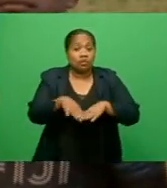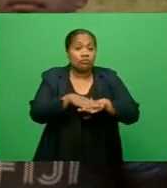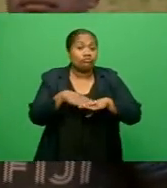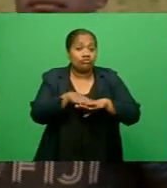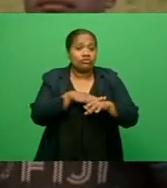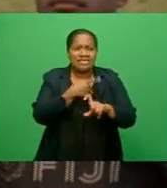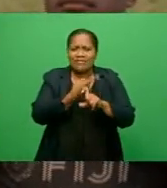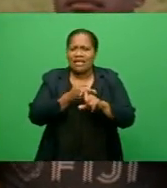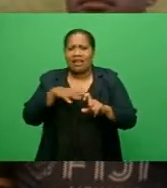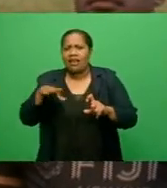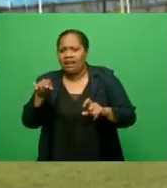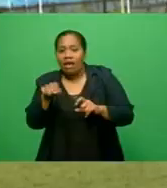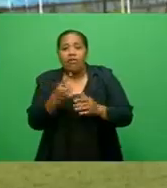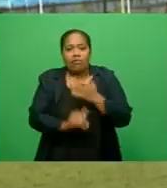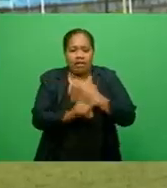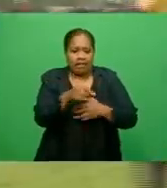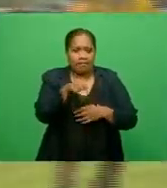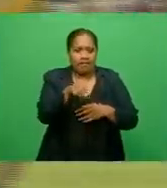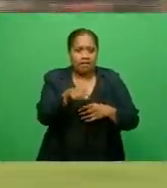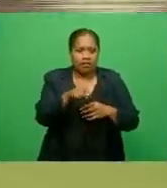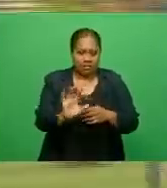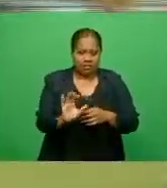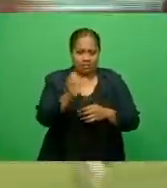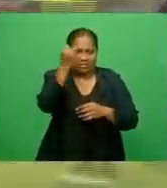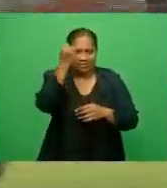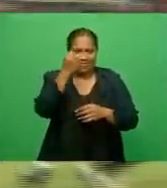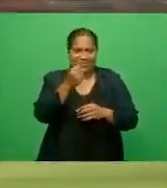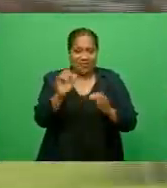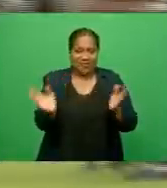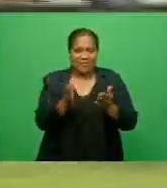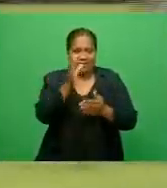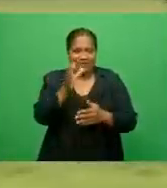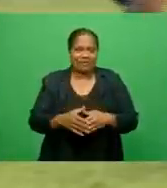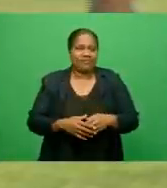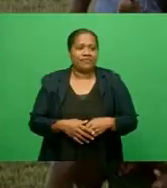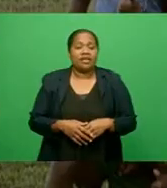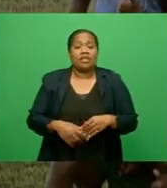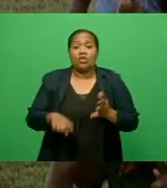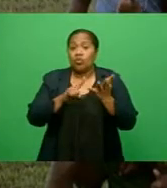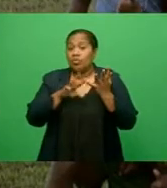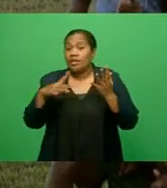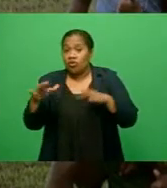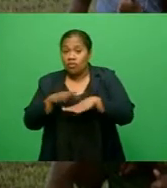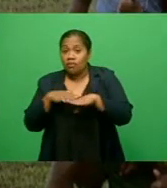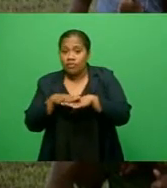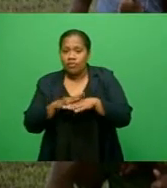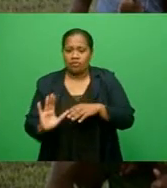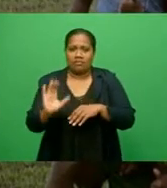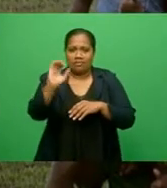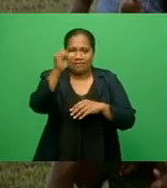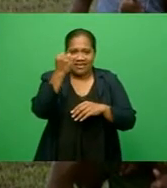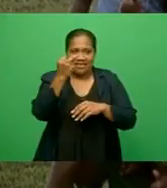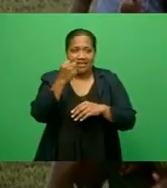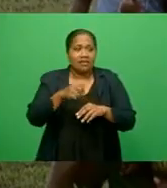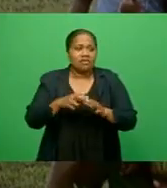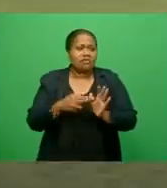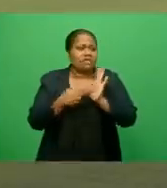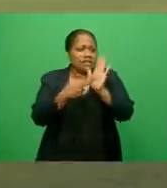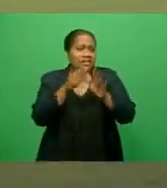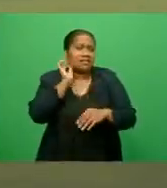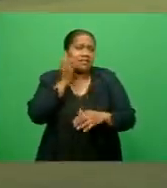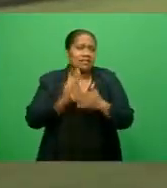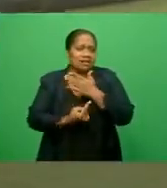of the final. Looking at other winners, Ulunakau Blue won the bold title, Nandi Yellow was crowned the fellow Fijians